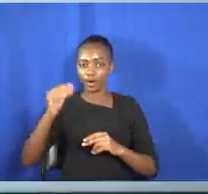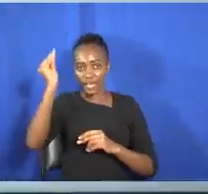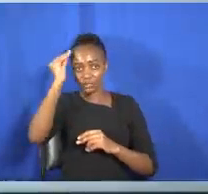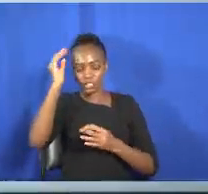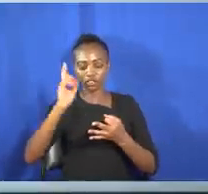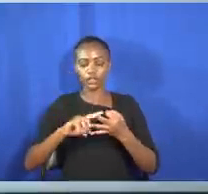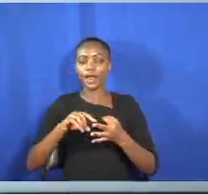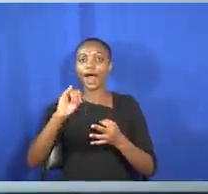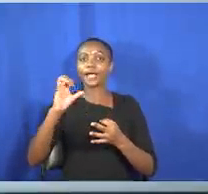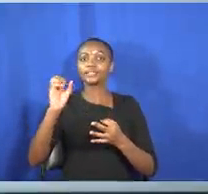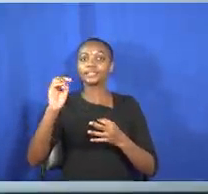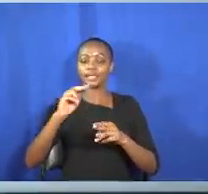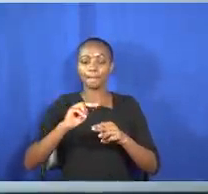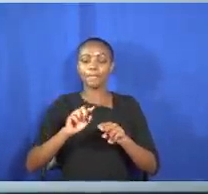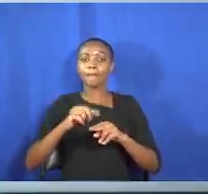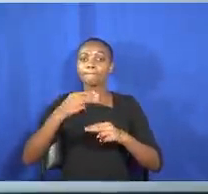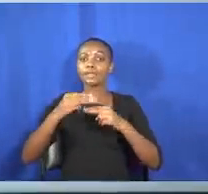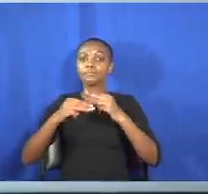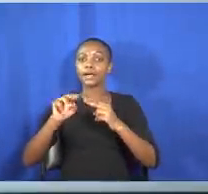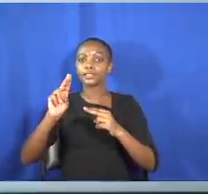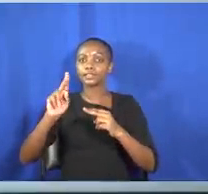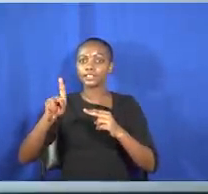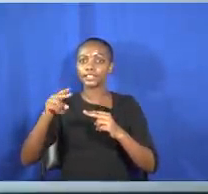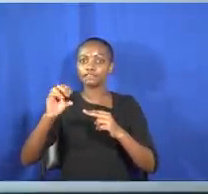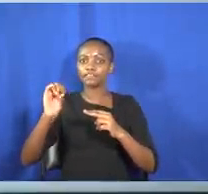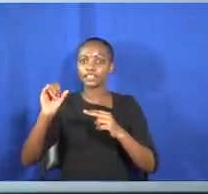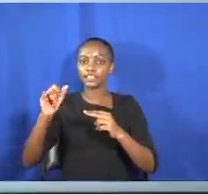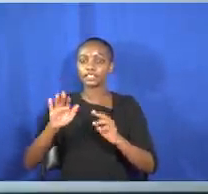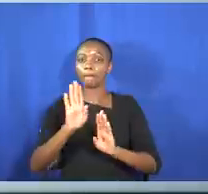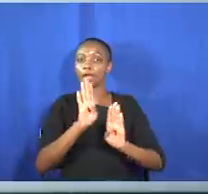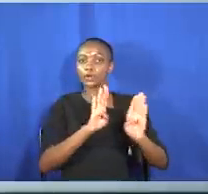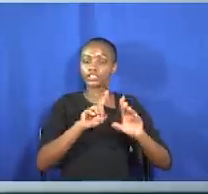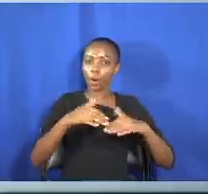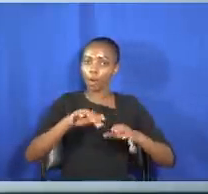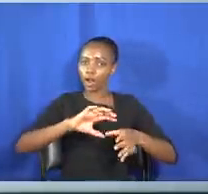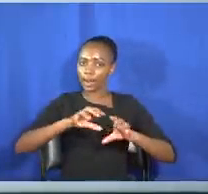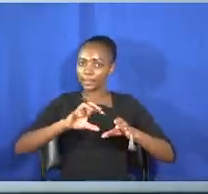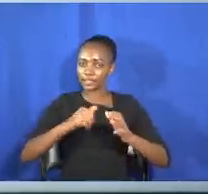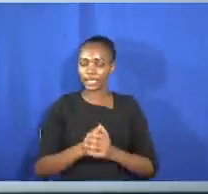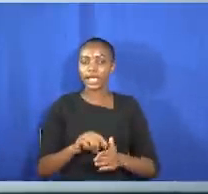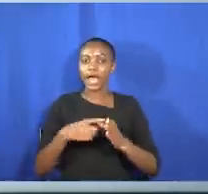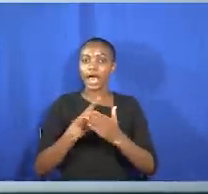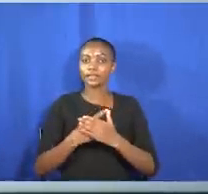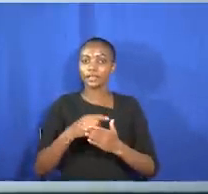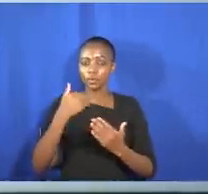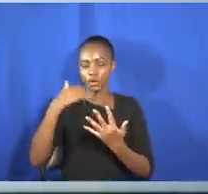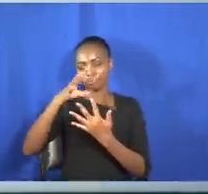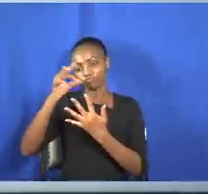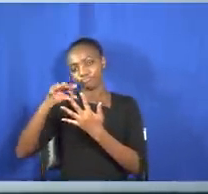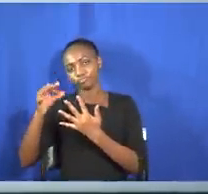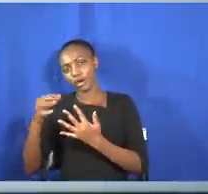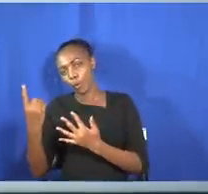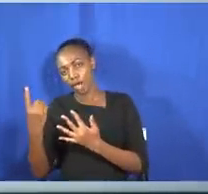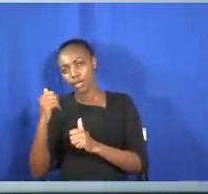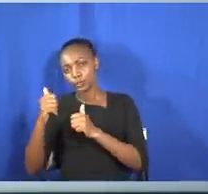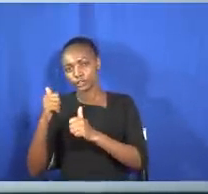and physical education, ICT, mathematics, physics, biology, or chemistry. And then